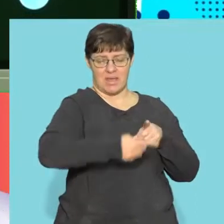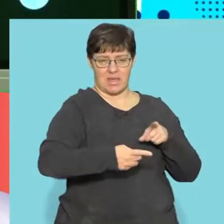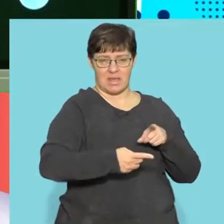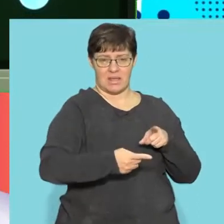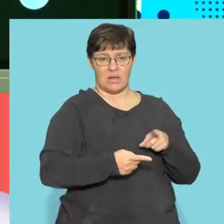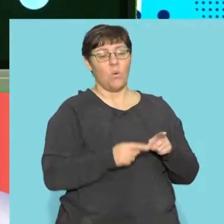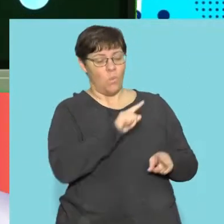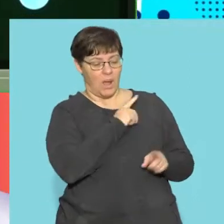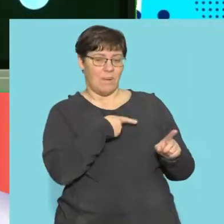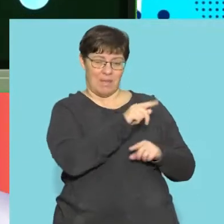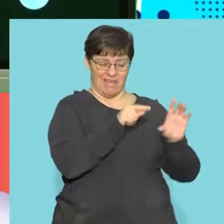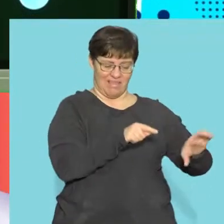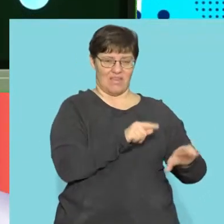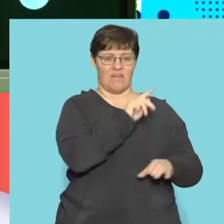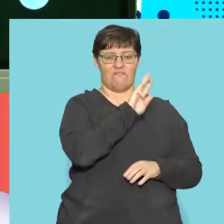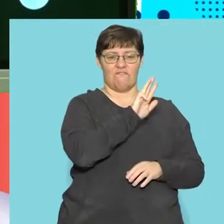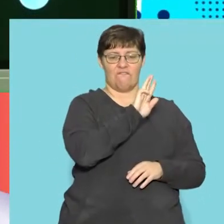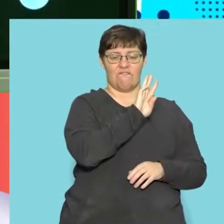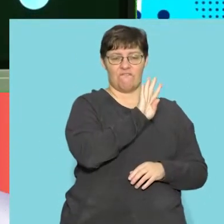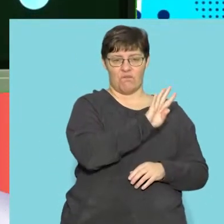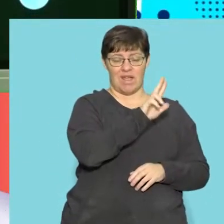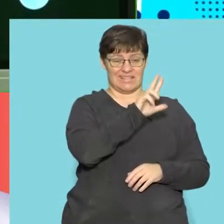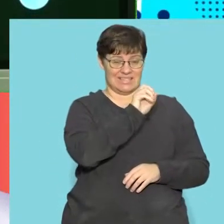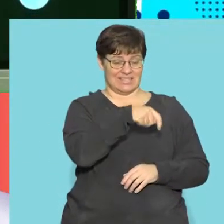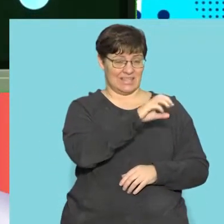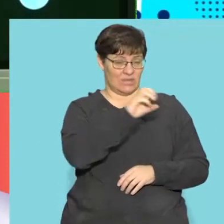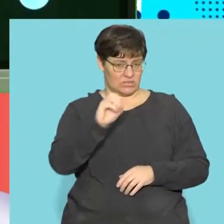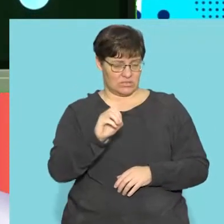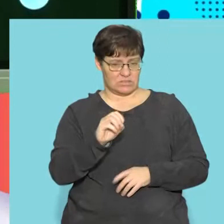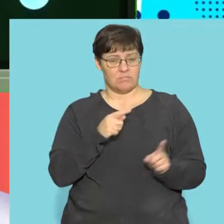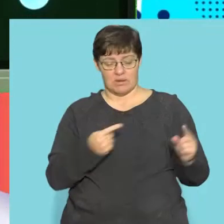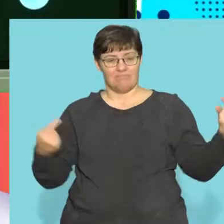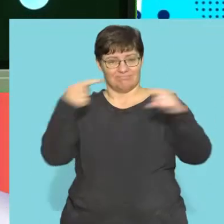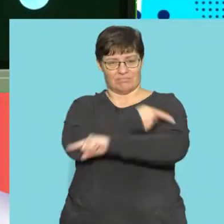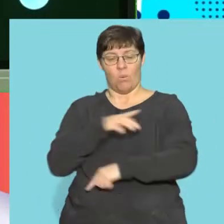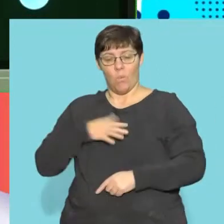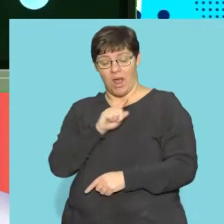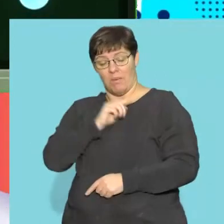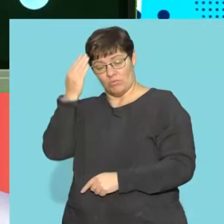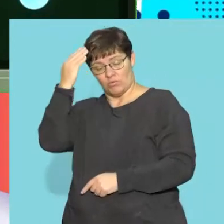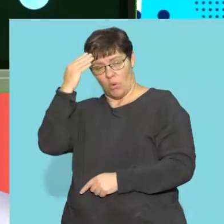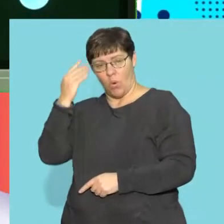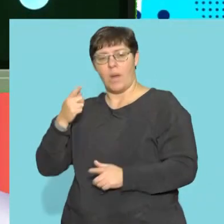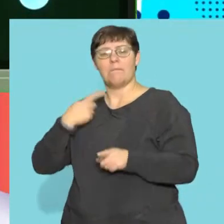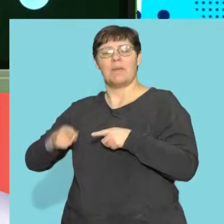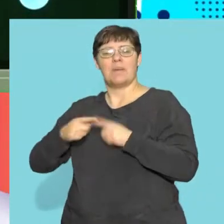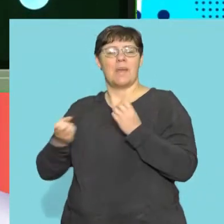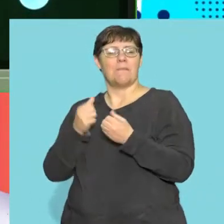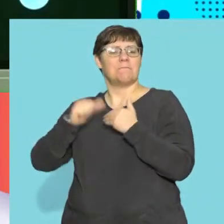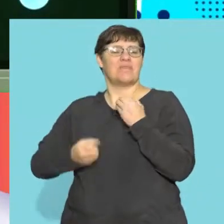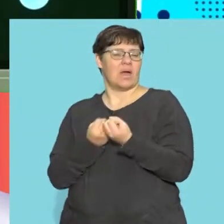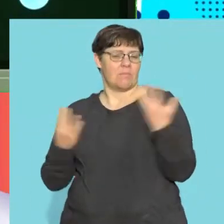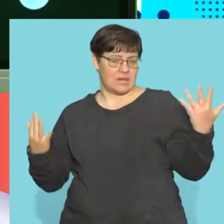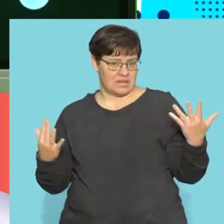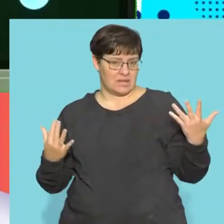an interest of the 13.25% from the bank. So you then need to reverse that, but you must always remember